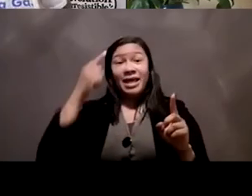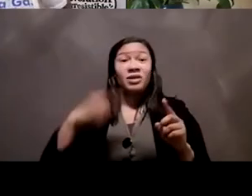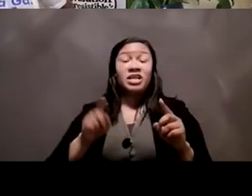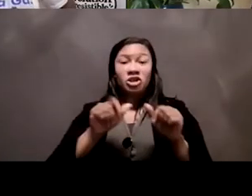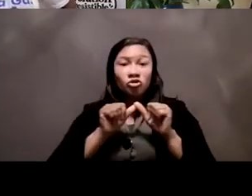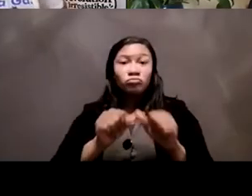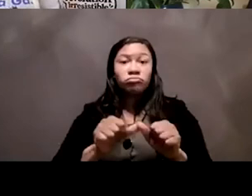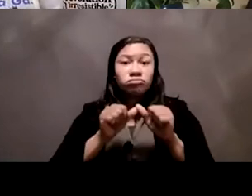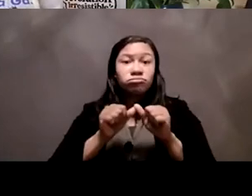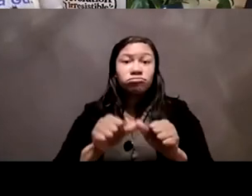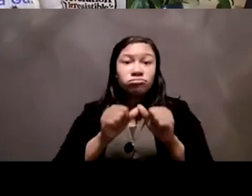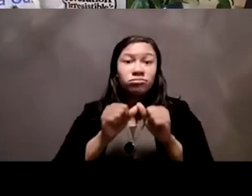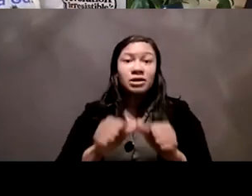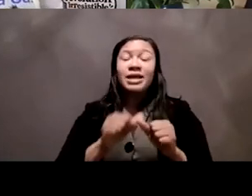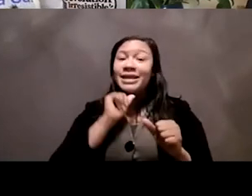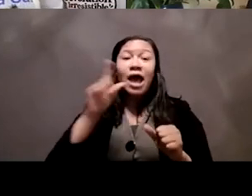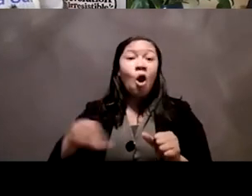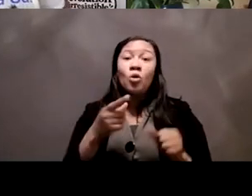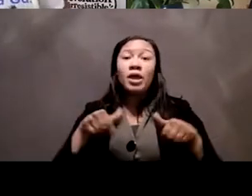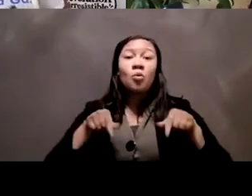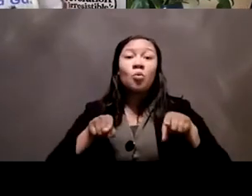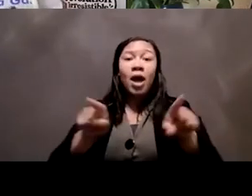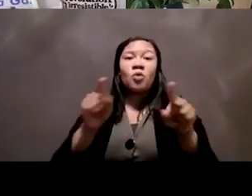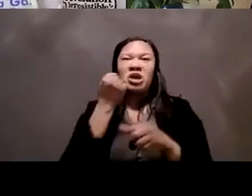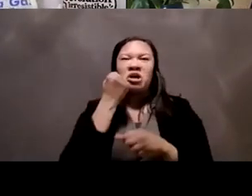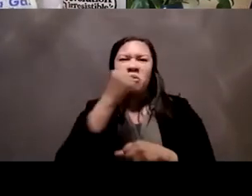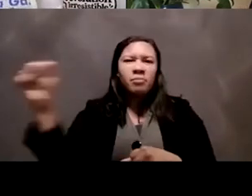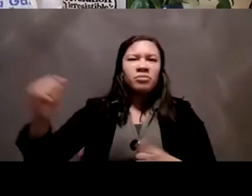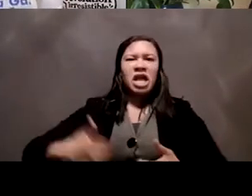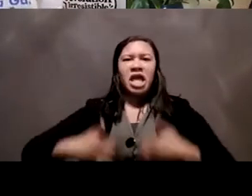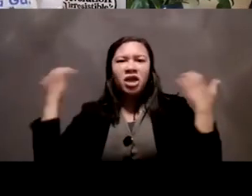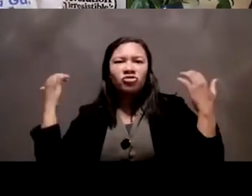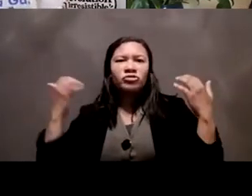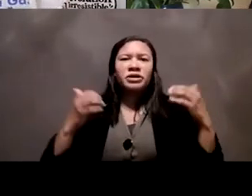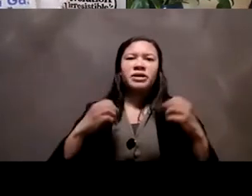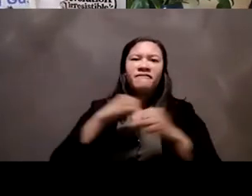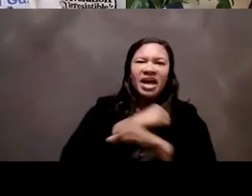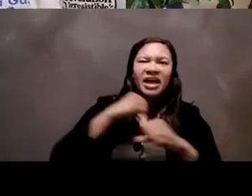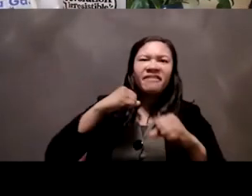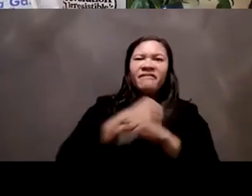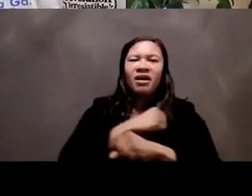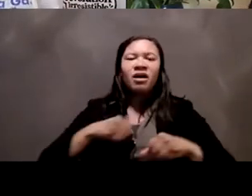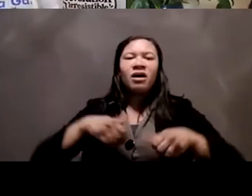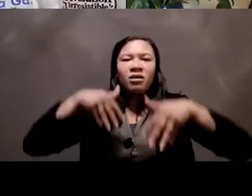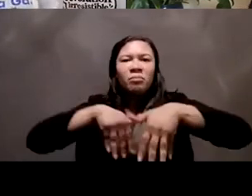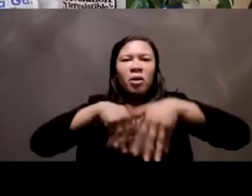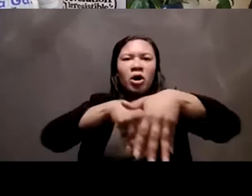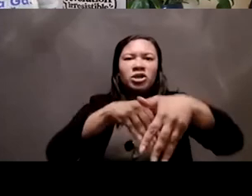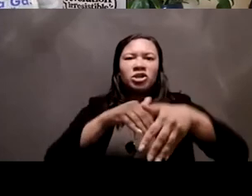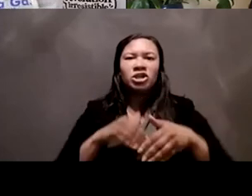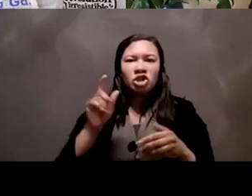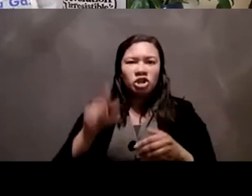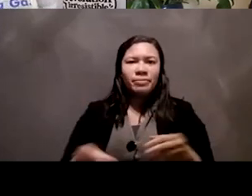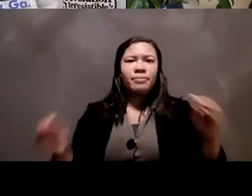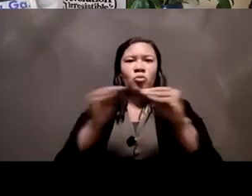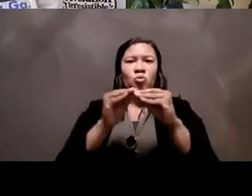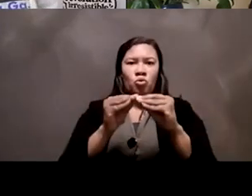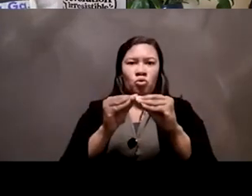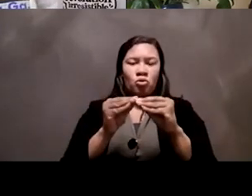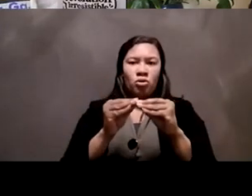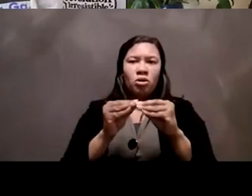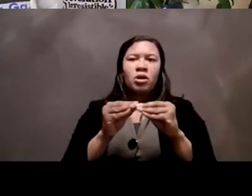in the streets outrage, when we're fighting for our lives, when there's all this public grief because we're already going through so